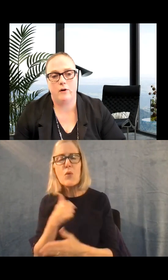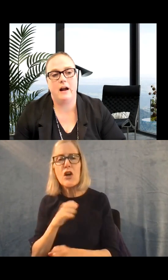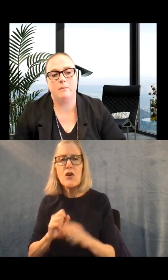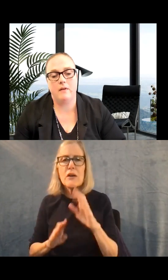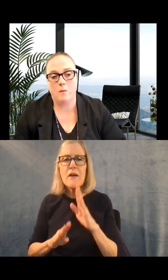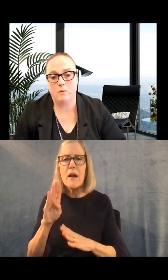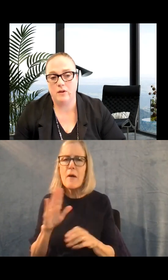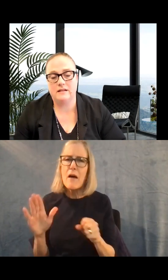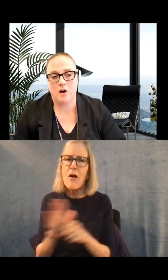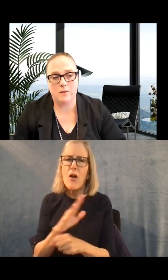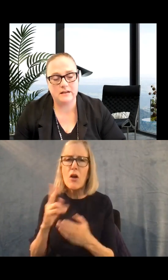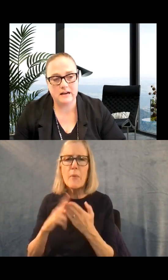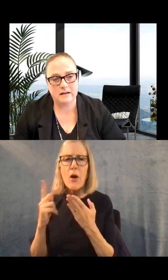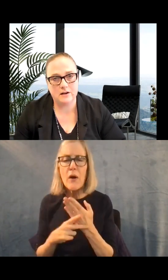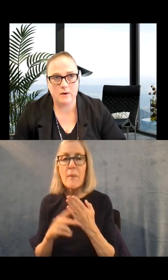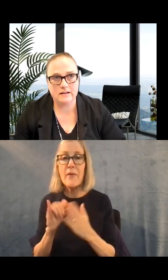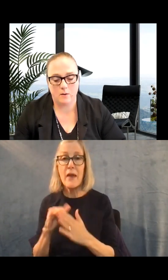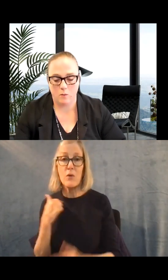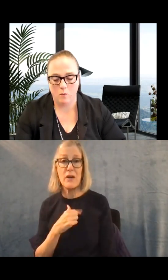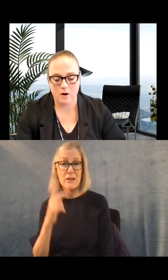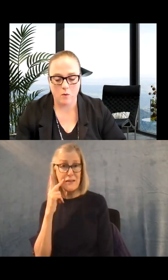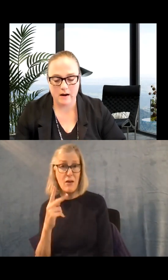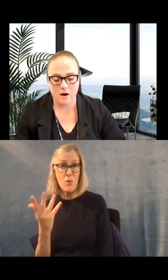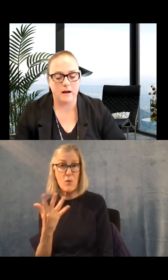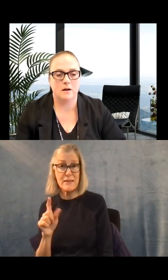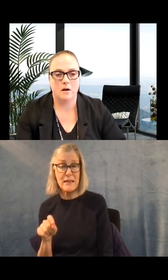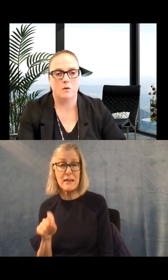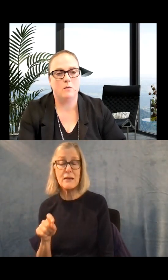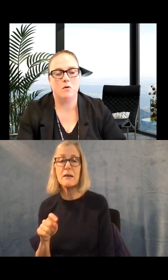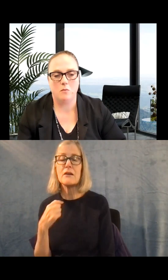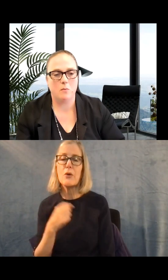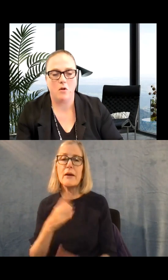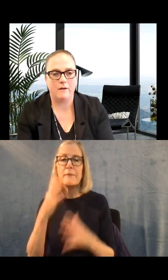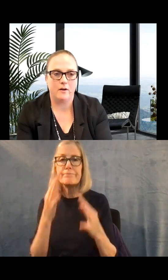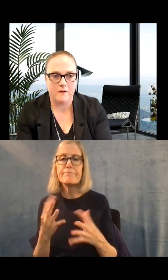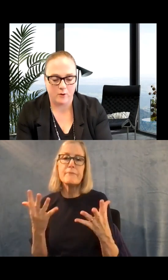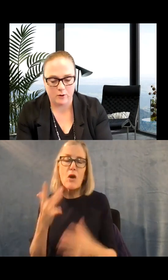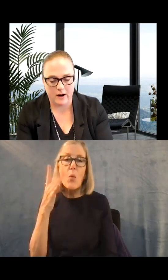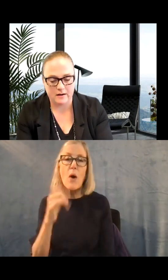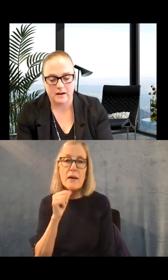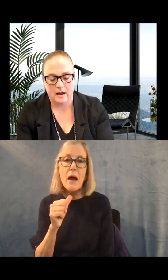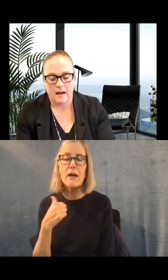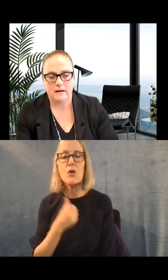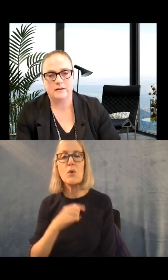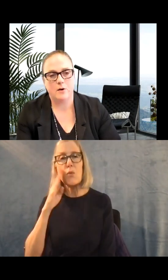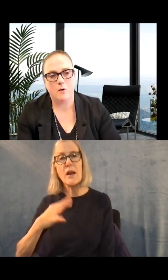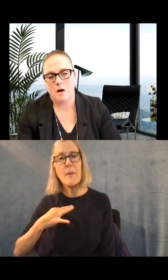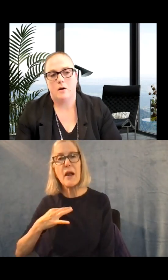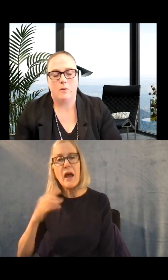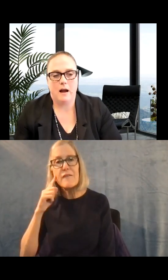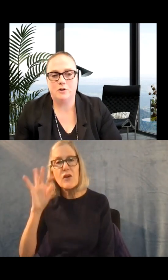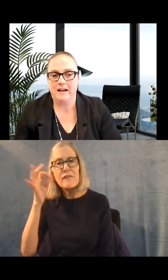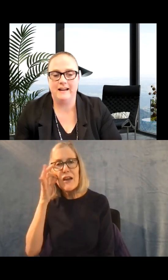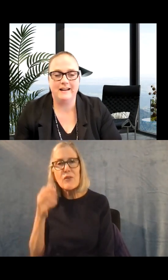whole program that we really saw was needed. So we said, why not? We'll apply for a federal grant. And